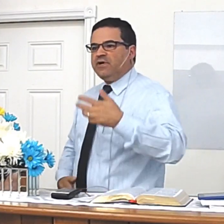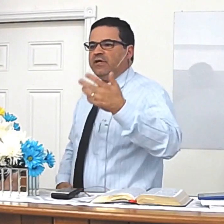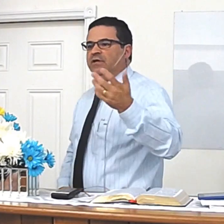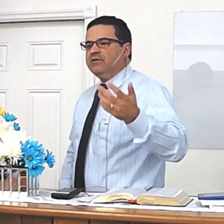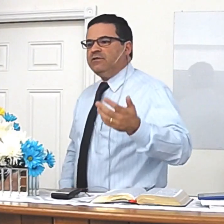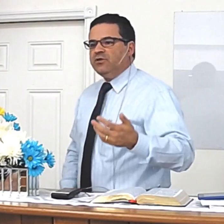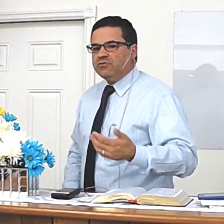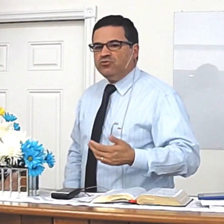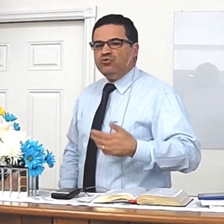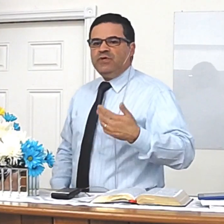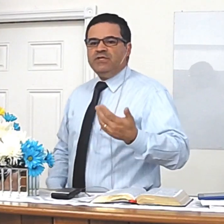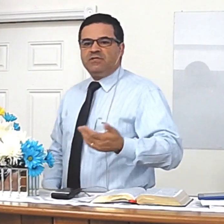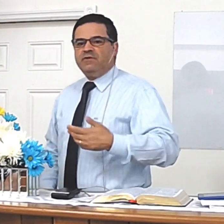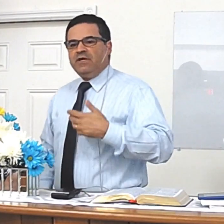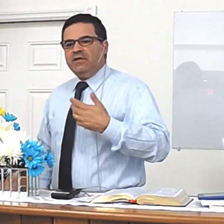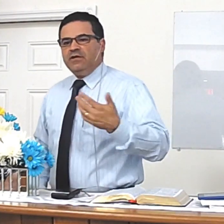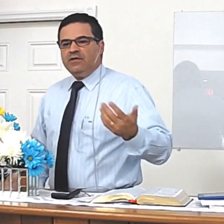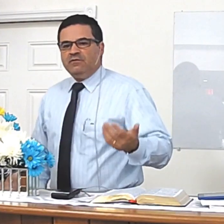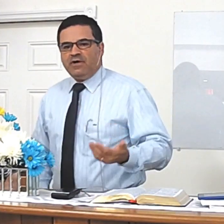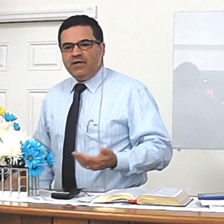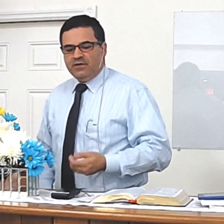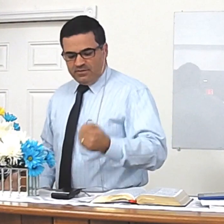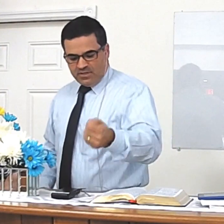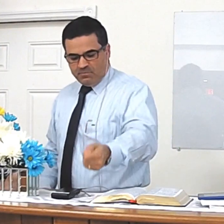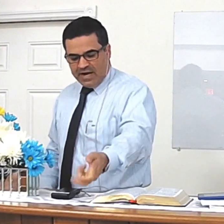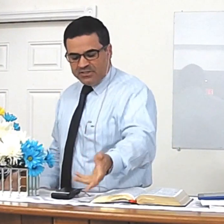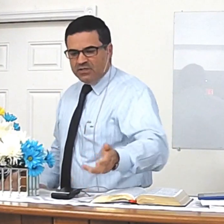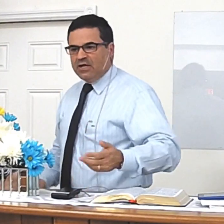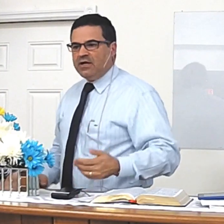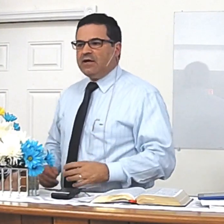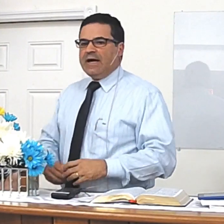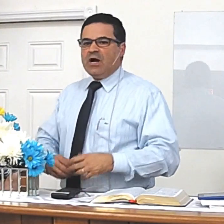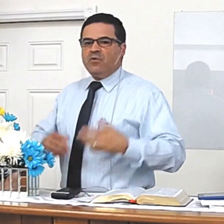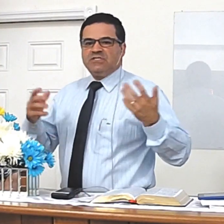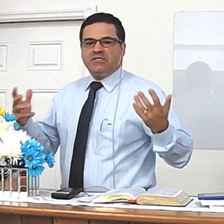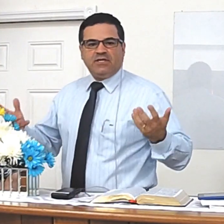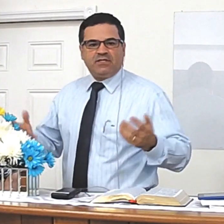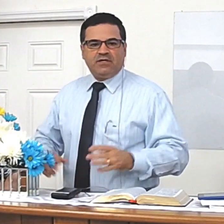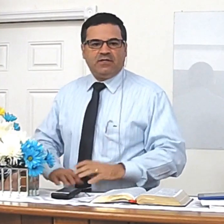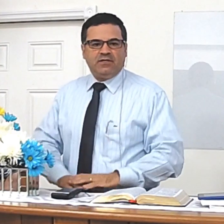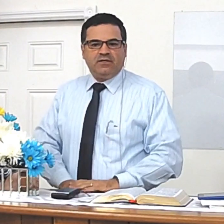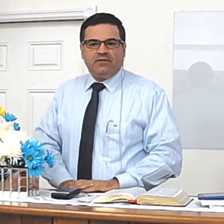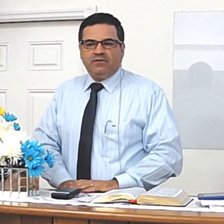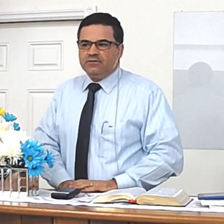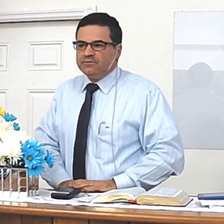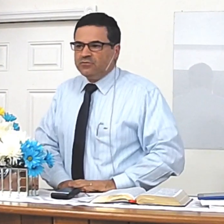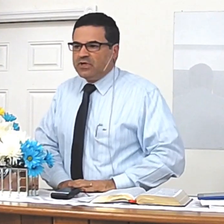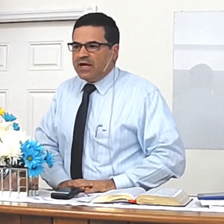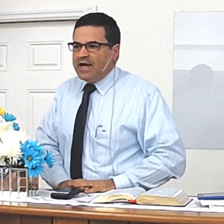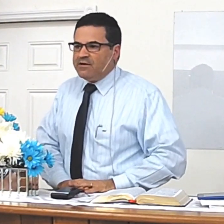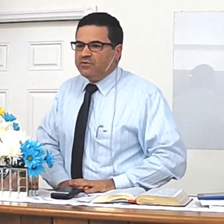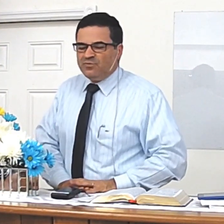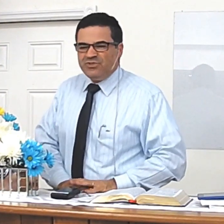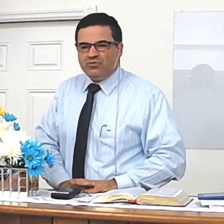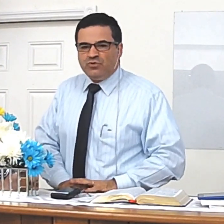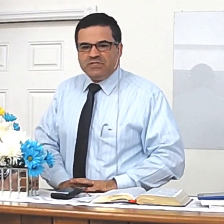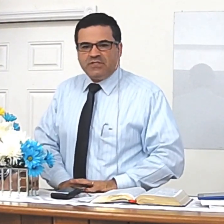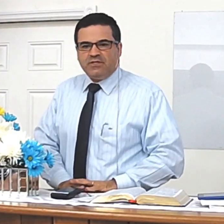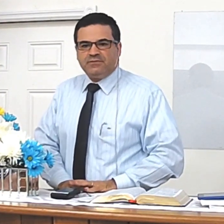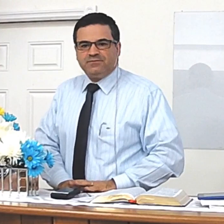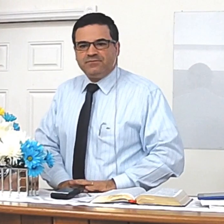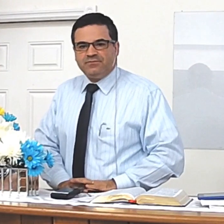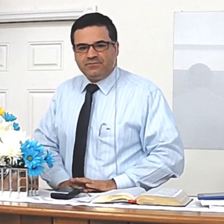You see, there's a gold hammer that God is the judge is going to. If you hit the hammer or the holy